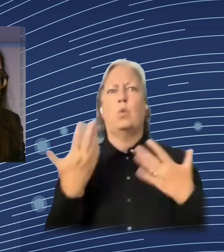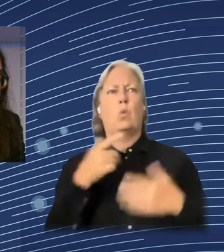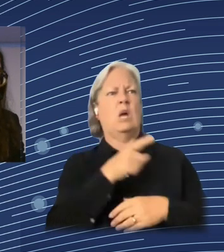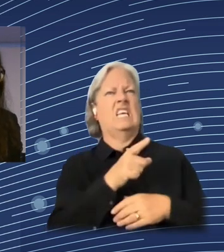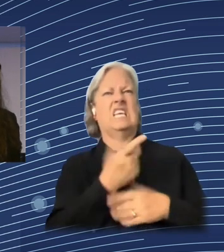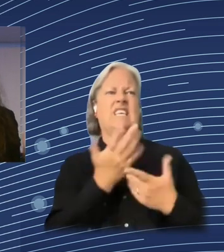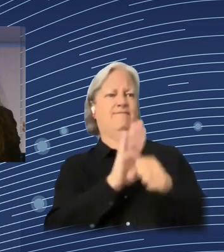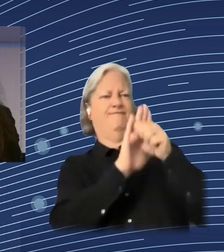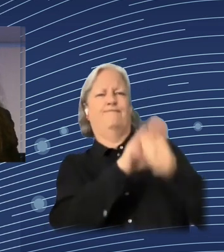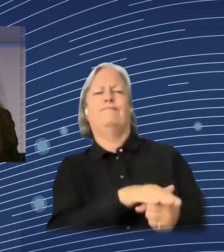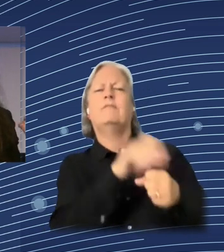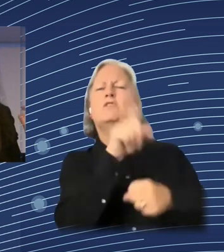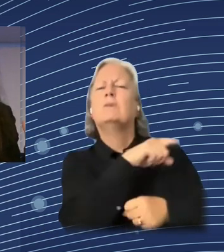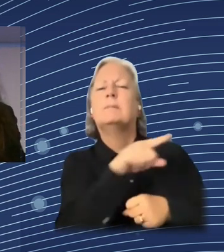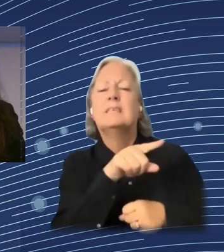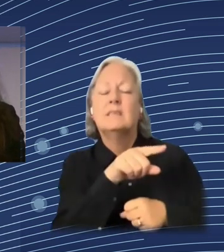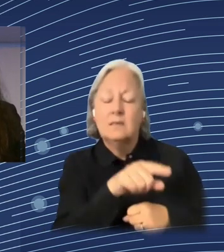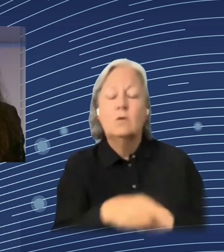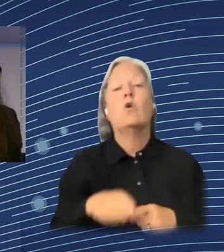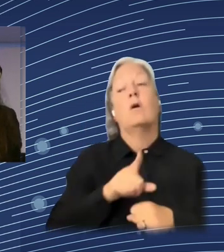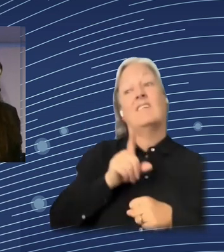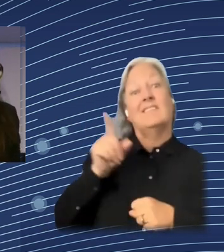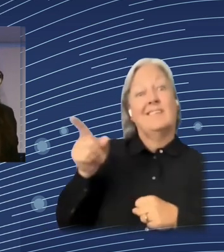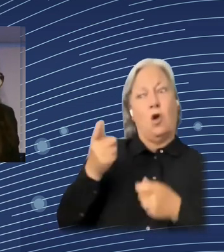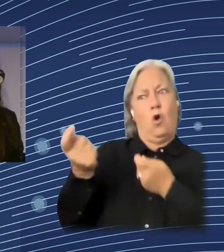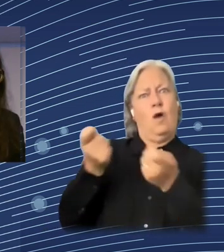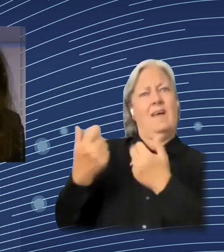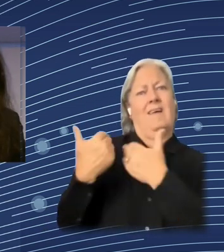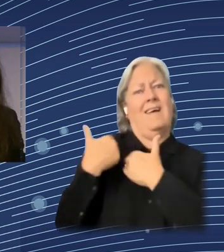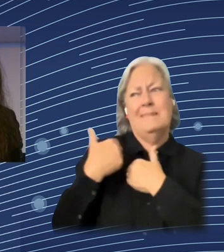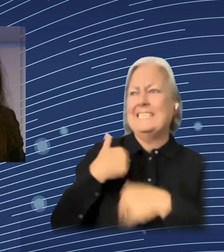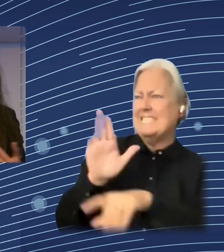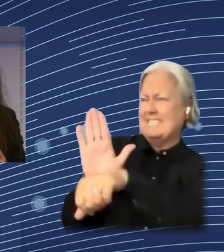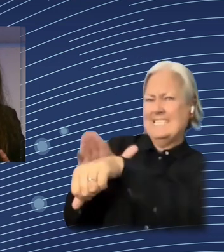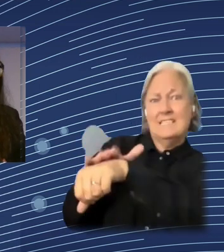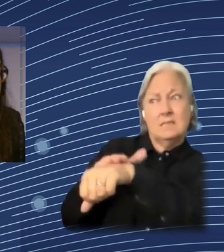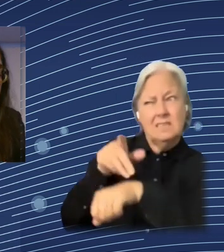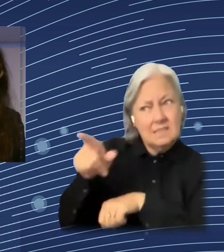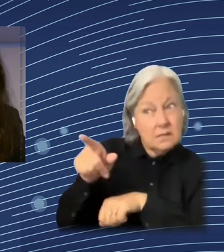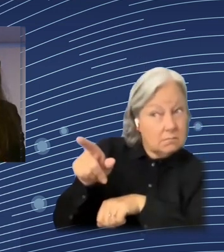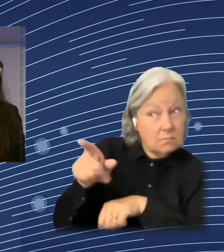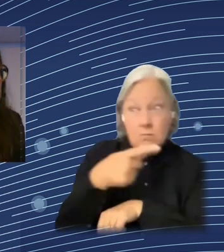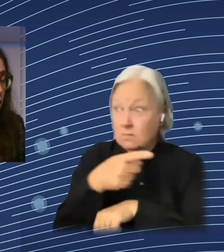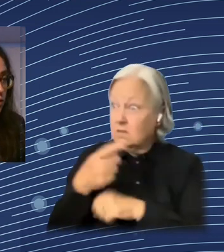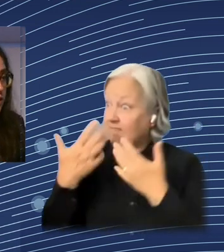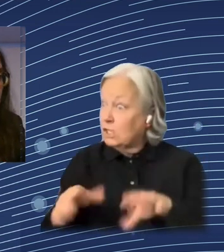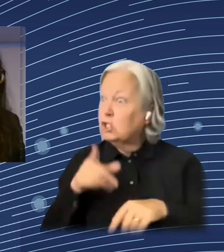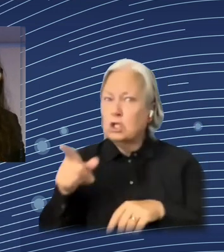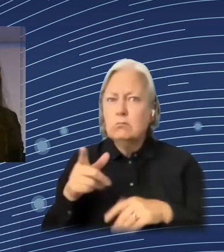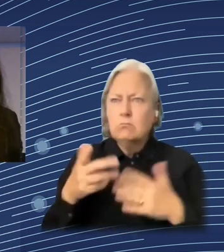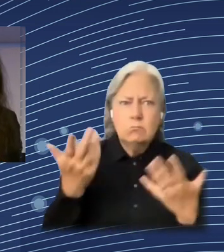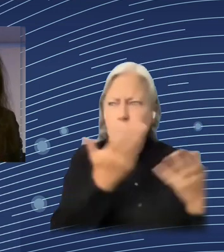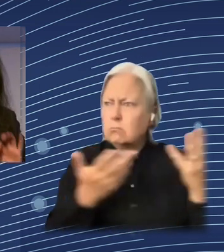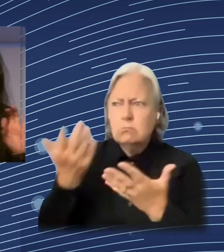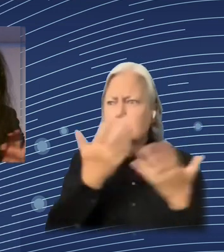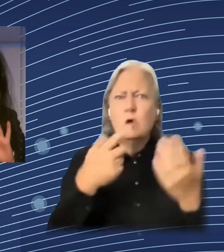public administration, we were going there and ask, please, can you say like if it has been passed an impact assessment, who has been involved in